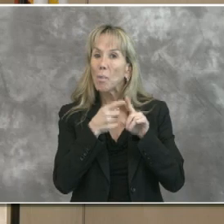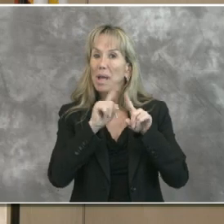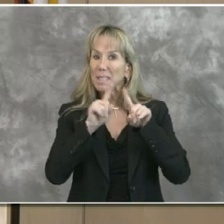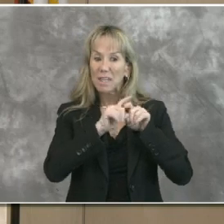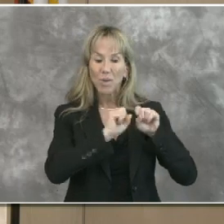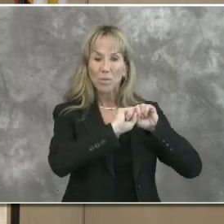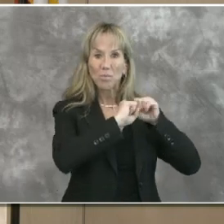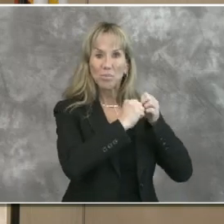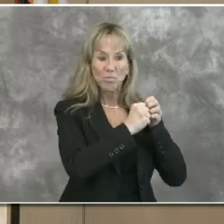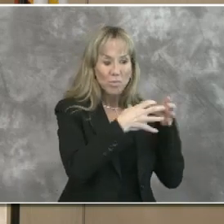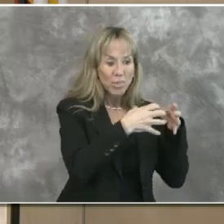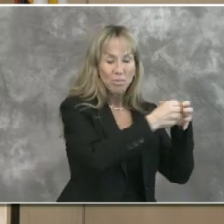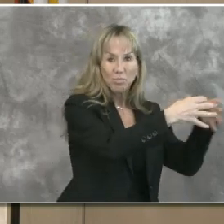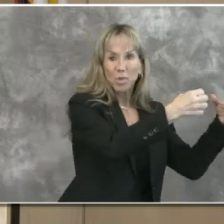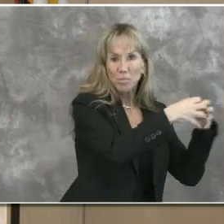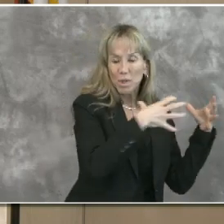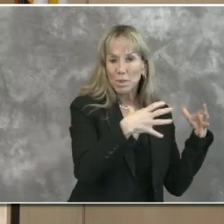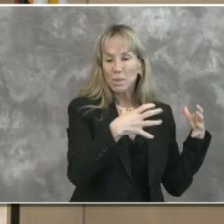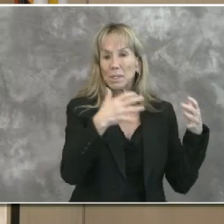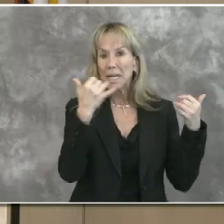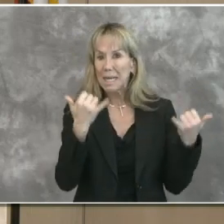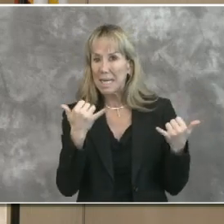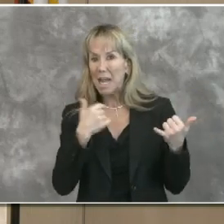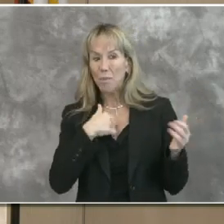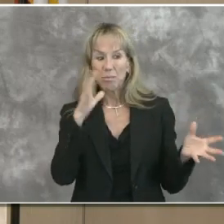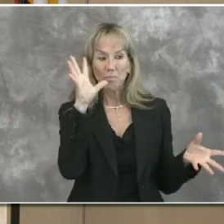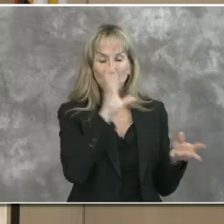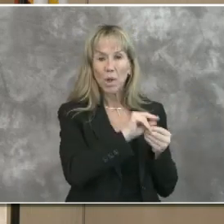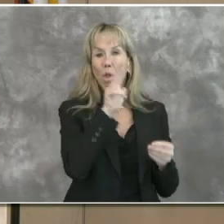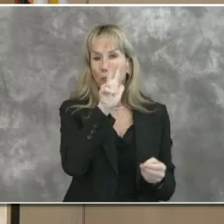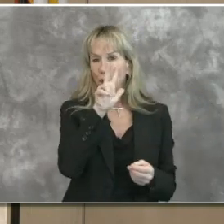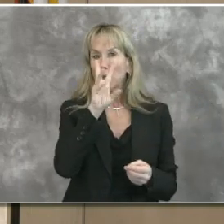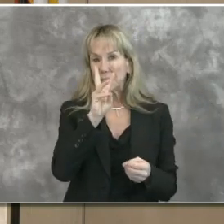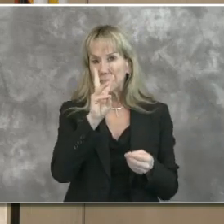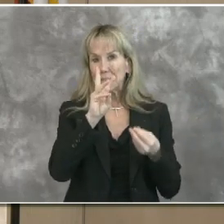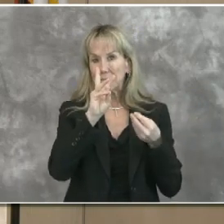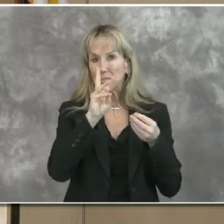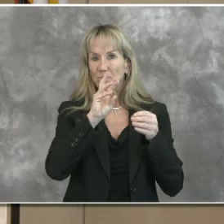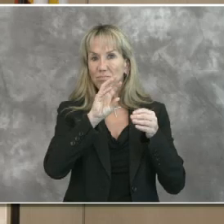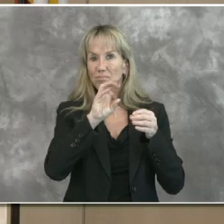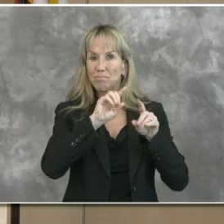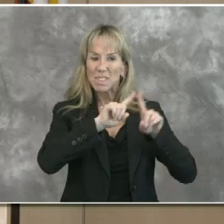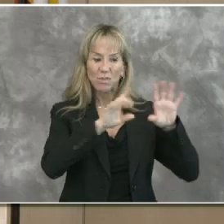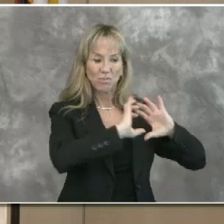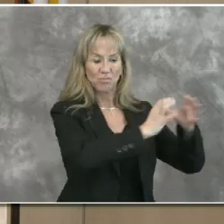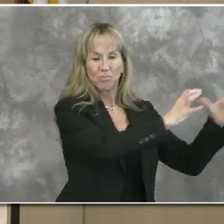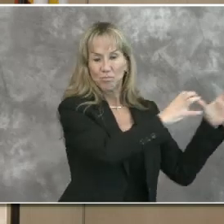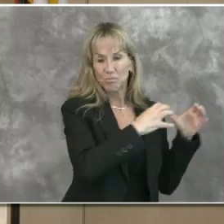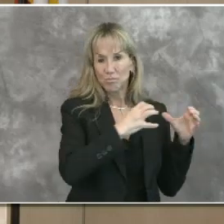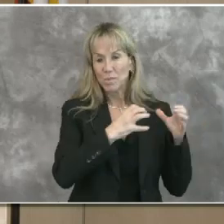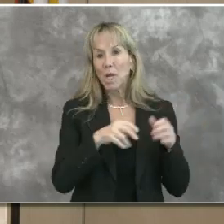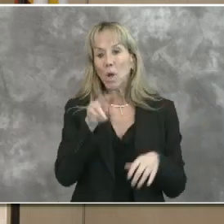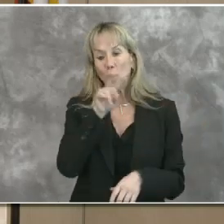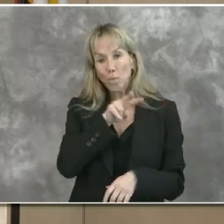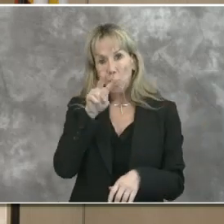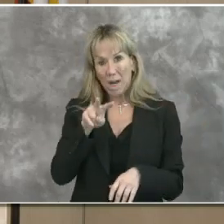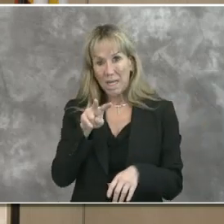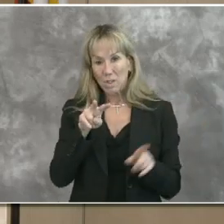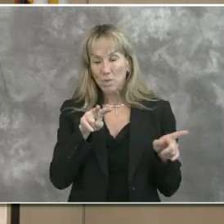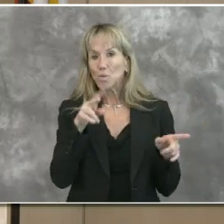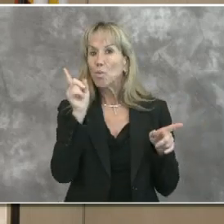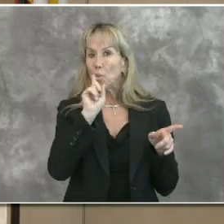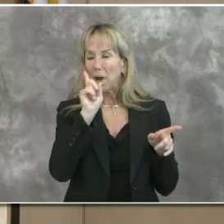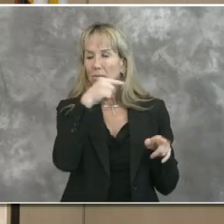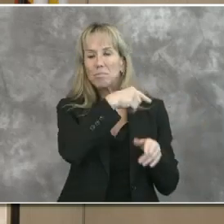settings, today we are reporting a cumulative number of 36 confirmed outbreaks. 22 are in congregate